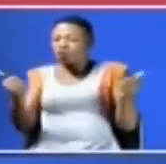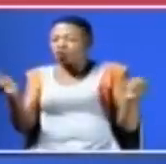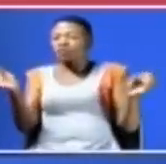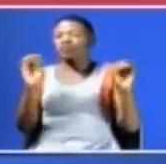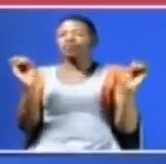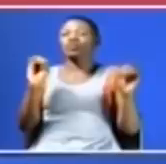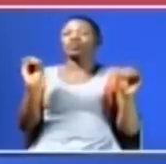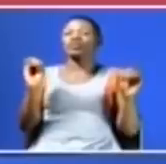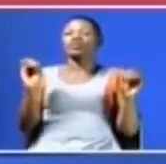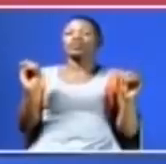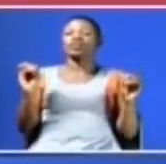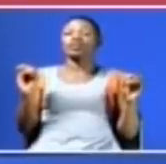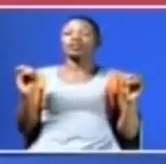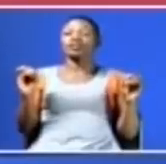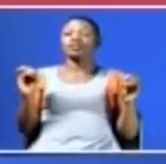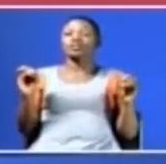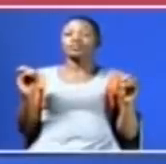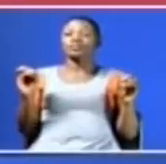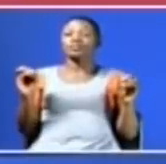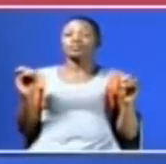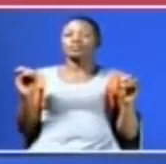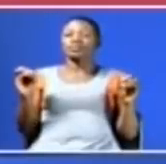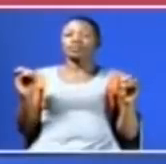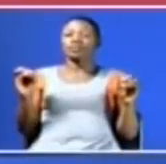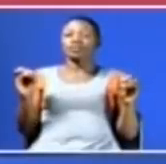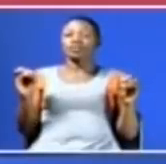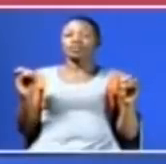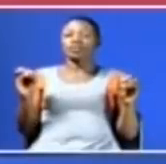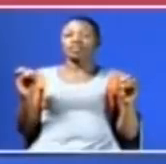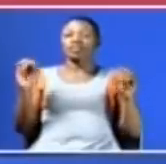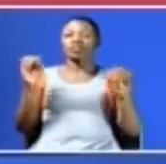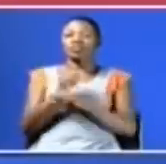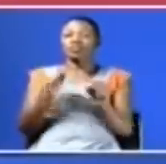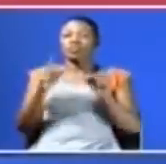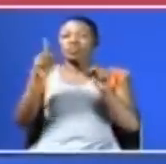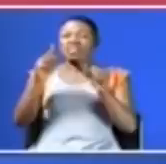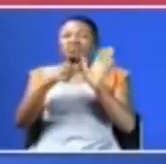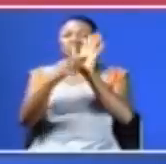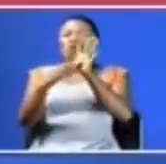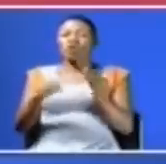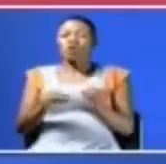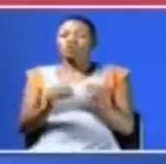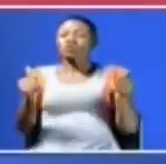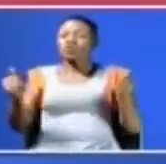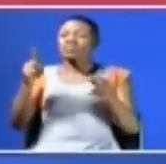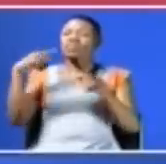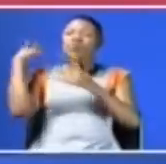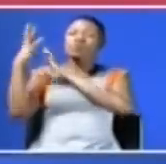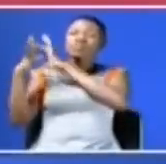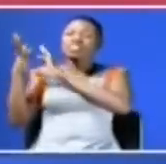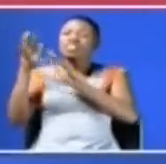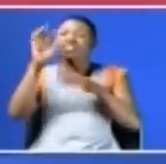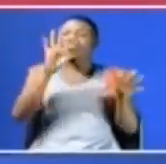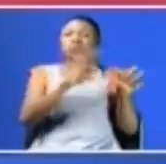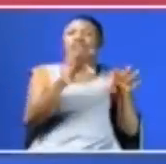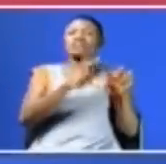basically, the thing with him is that he cannot demonstrate resolve. I say he's conflicted. Mm. He's a